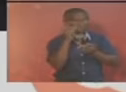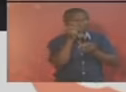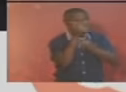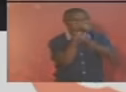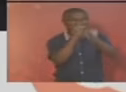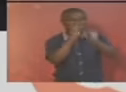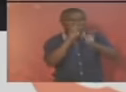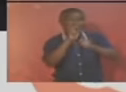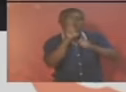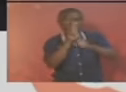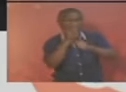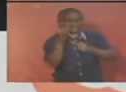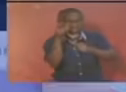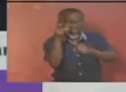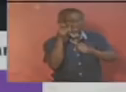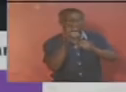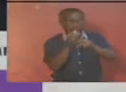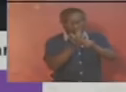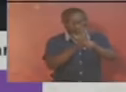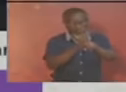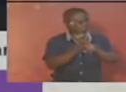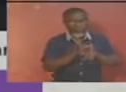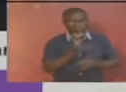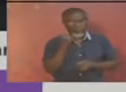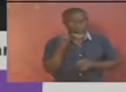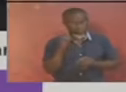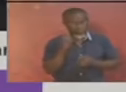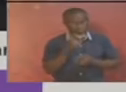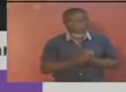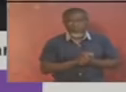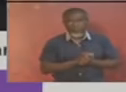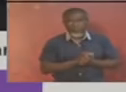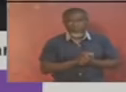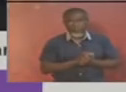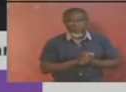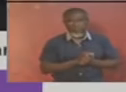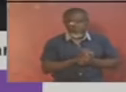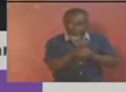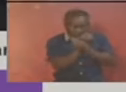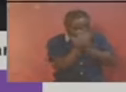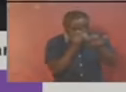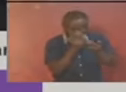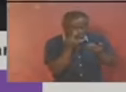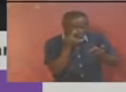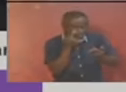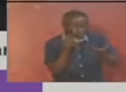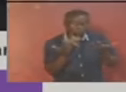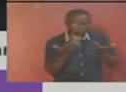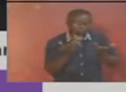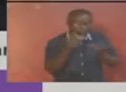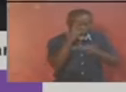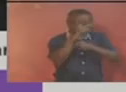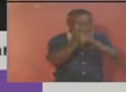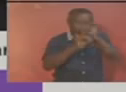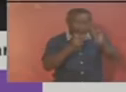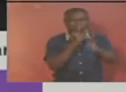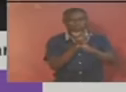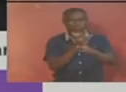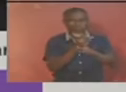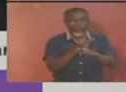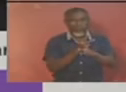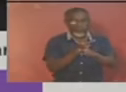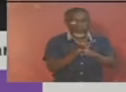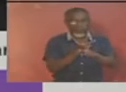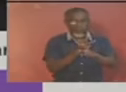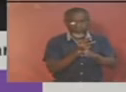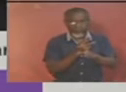for COVID. Next slide. So what is the data showing from a global level? Well,